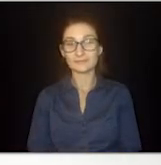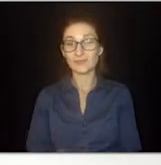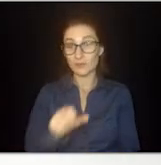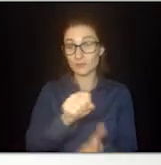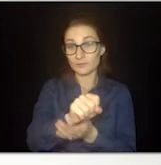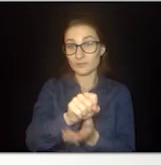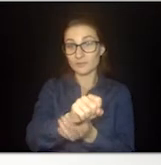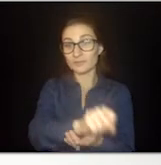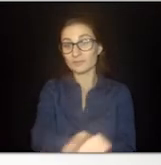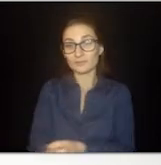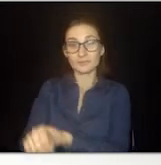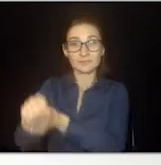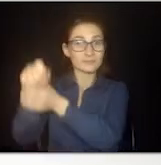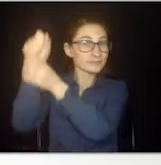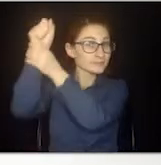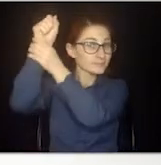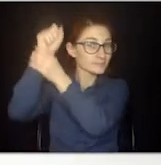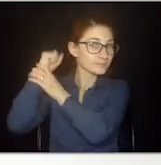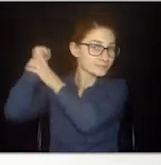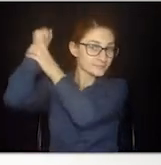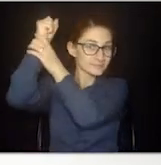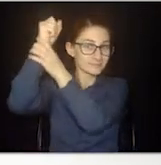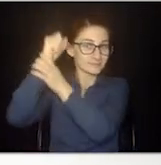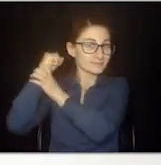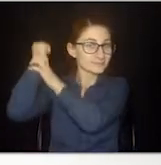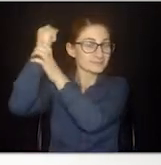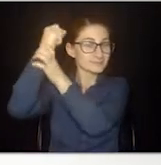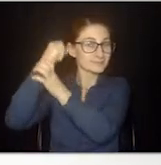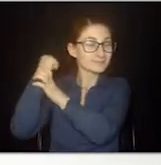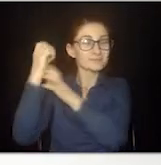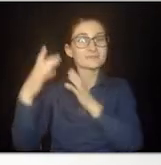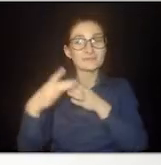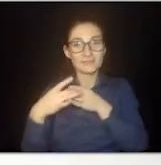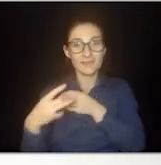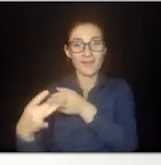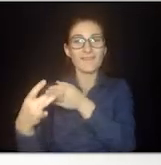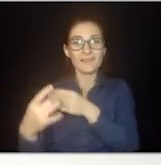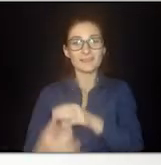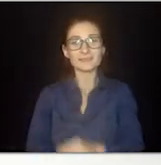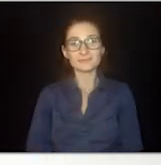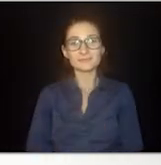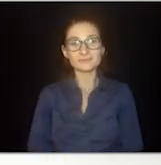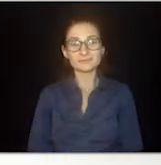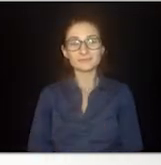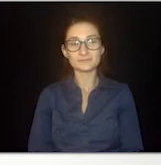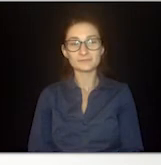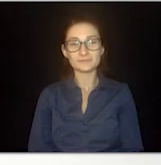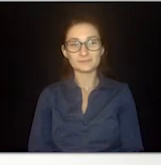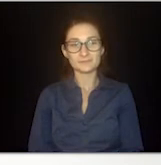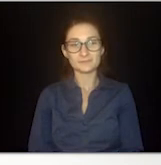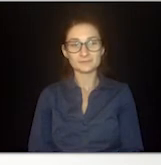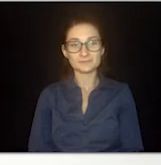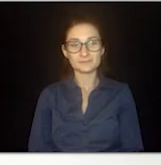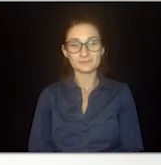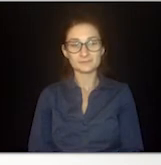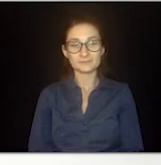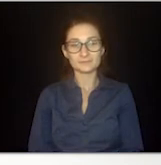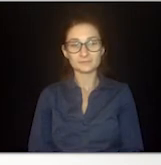Using hand under wrist support, she guides his hand and the brush to his head, and then she brushes his hair.